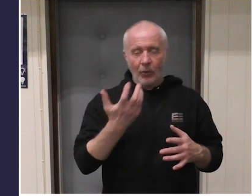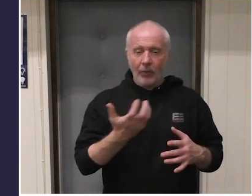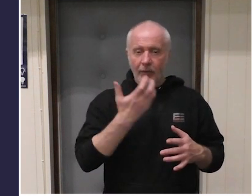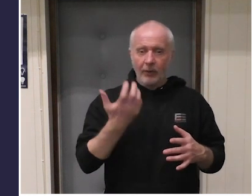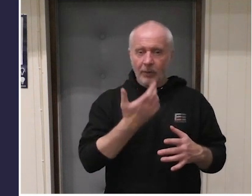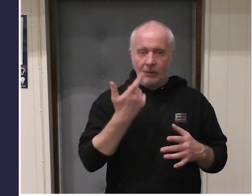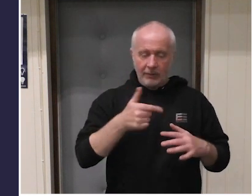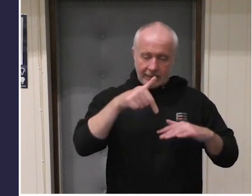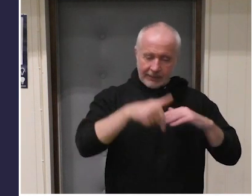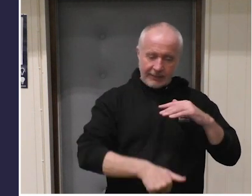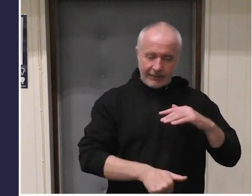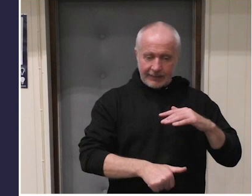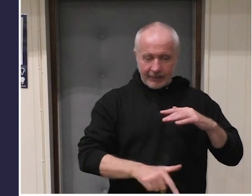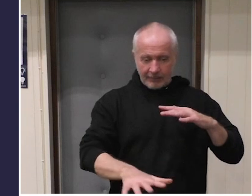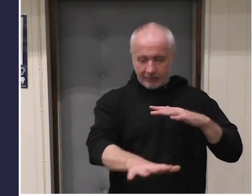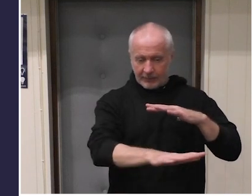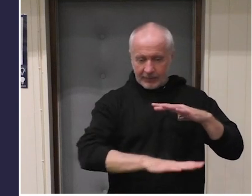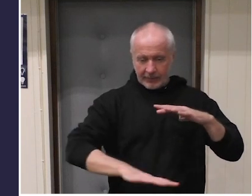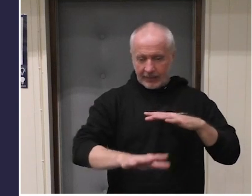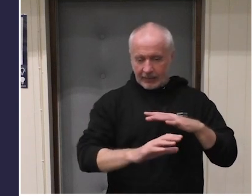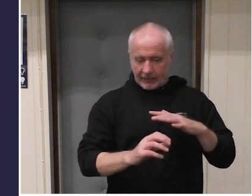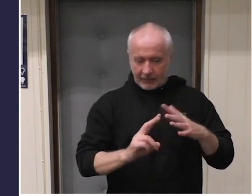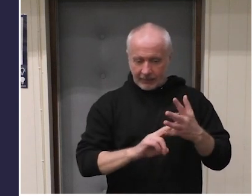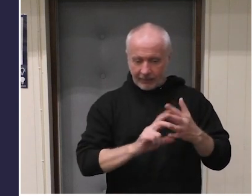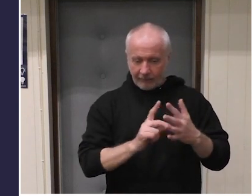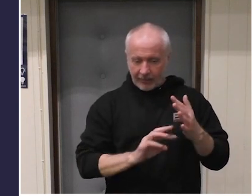So the video playing, yep.